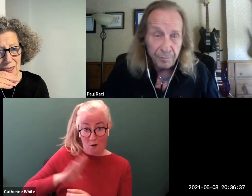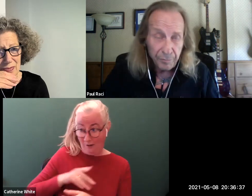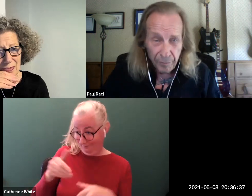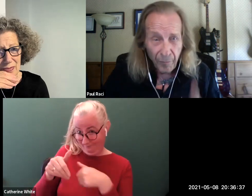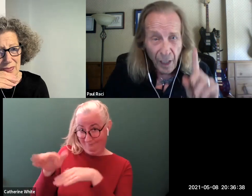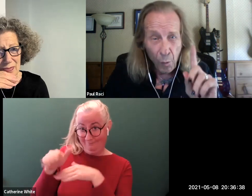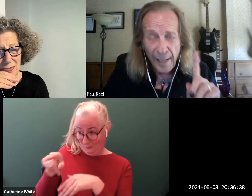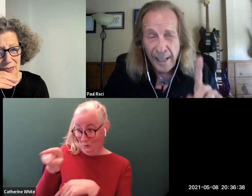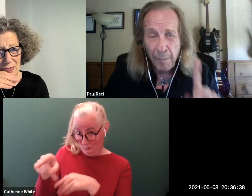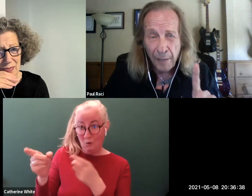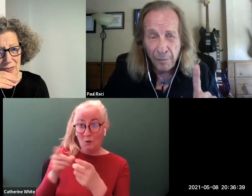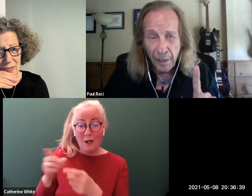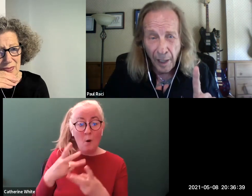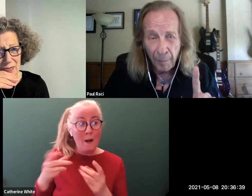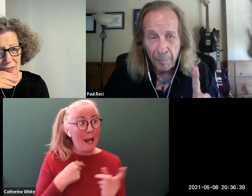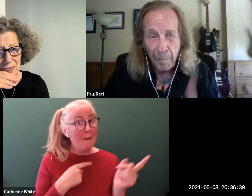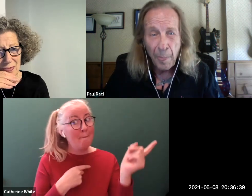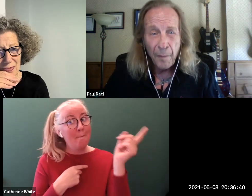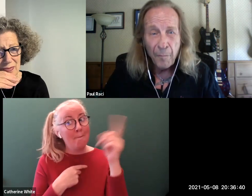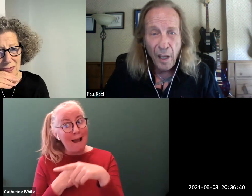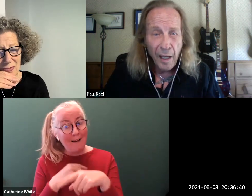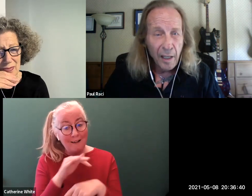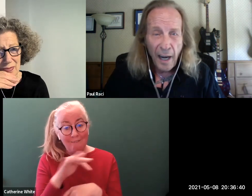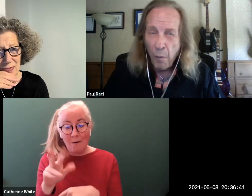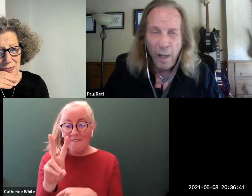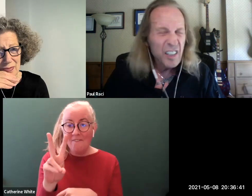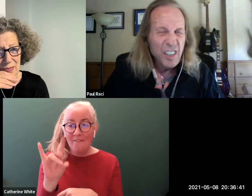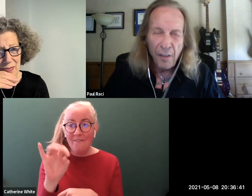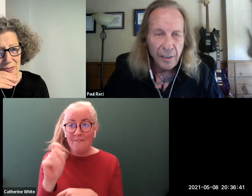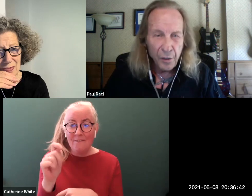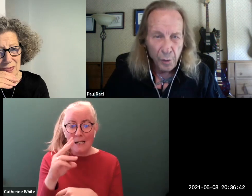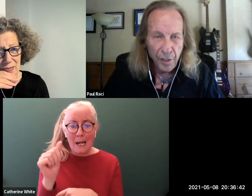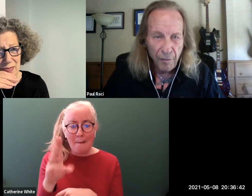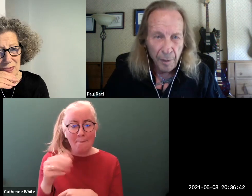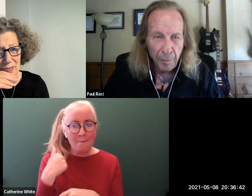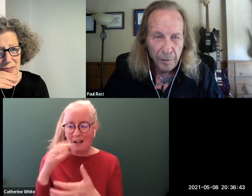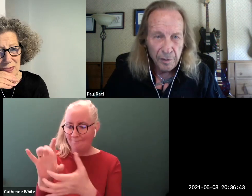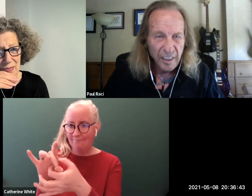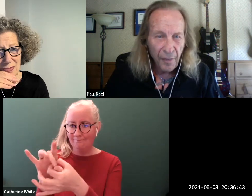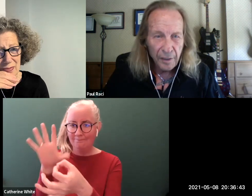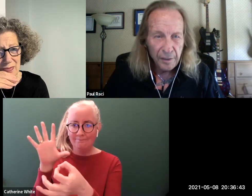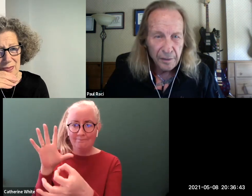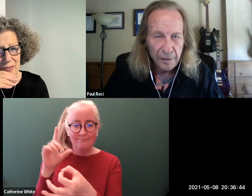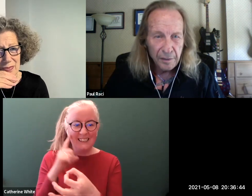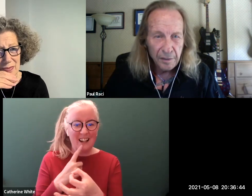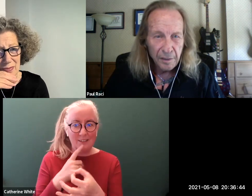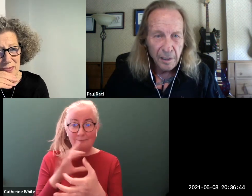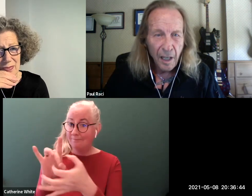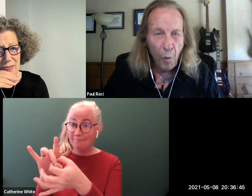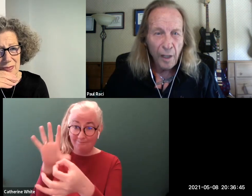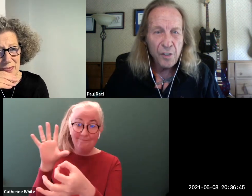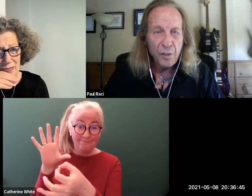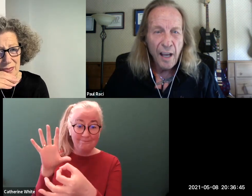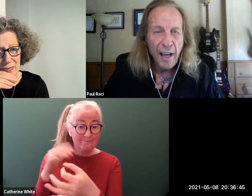now. And when I came back from Vietnam, I wanted nothing to do with deaf people. Nothing.